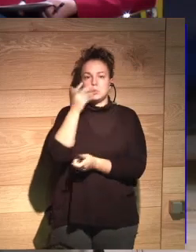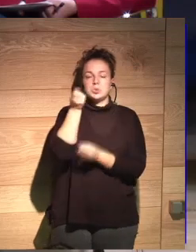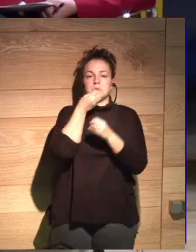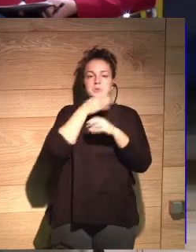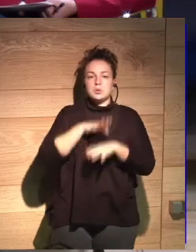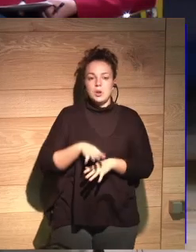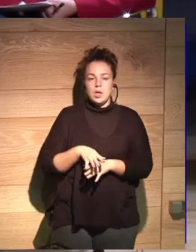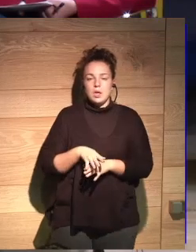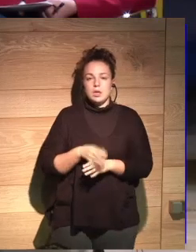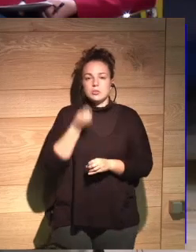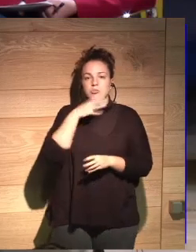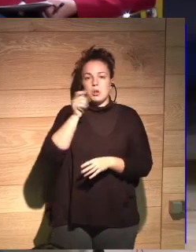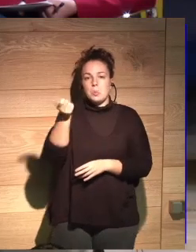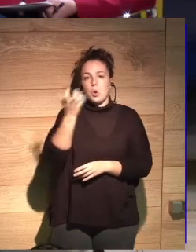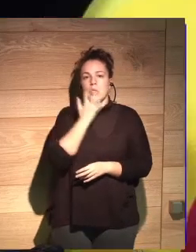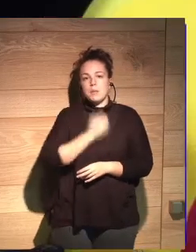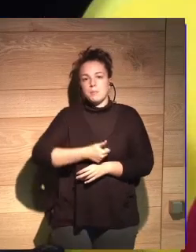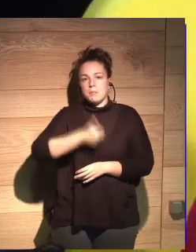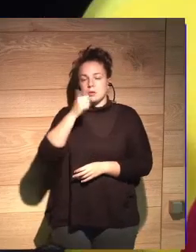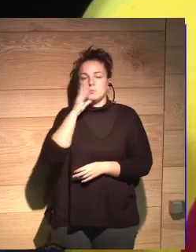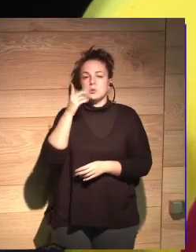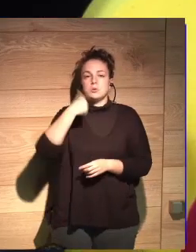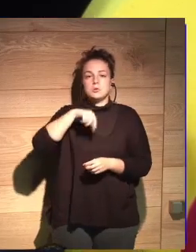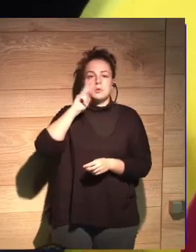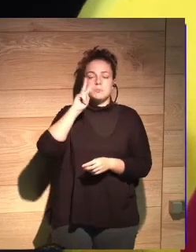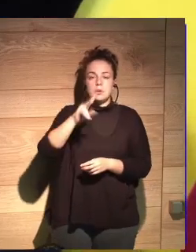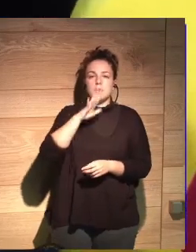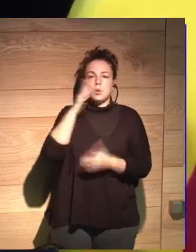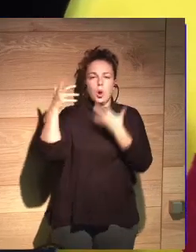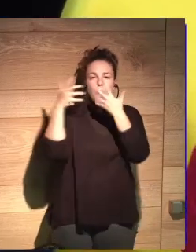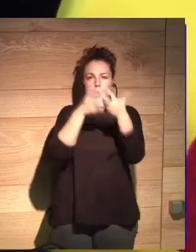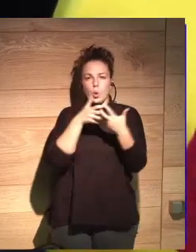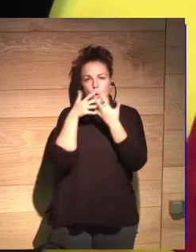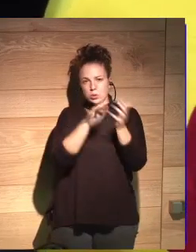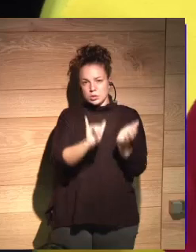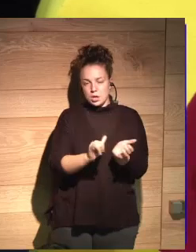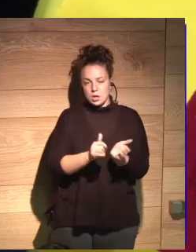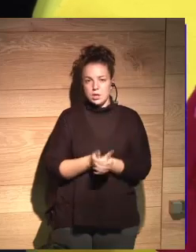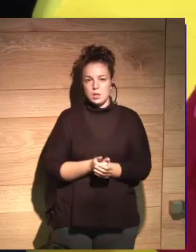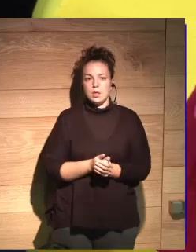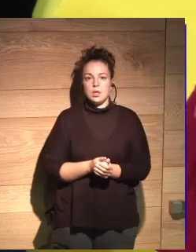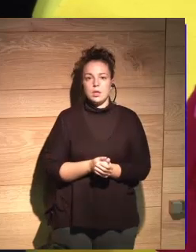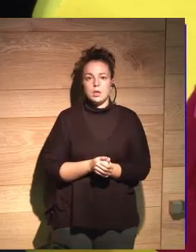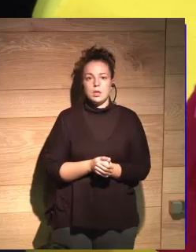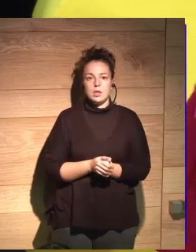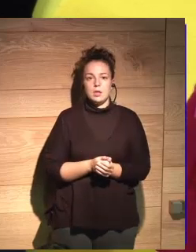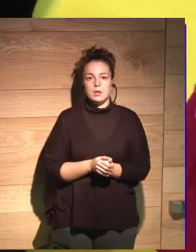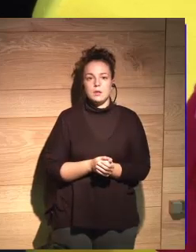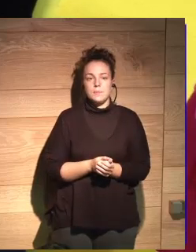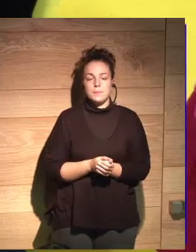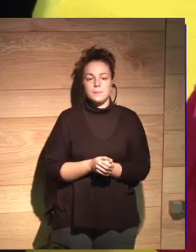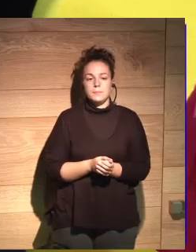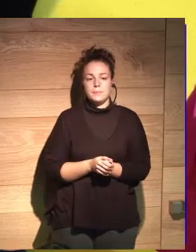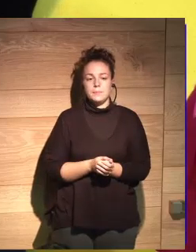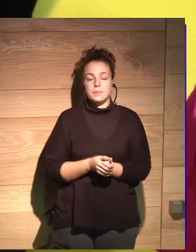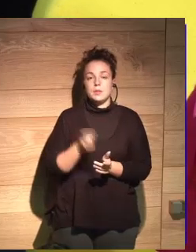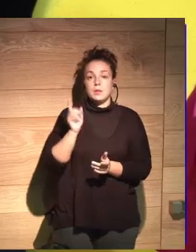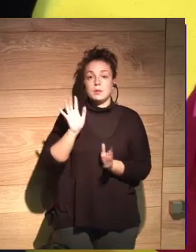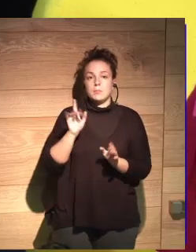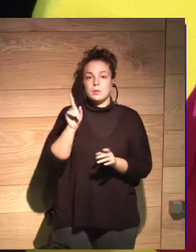It makes sense from a literary and dramatic perspective. But I actually think it's very likely that we end up with a future that where most